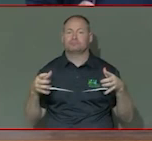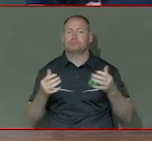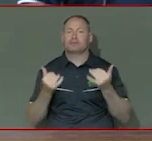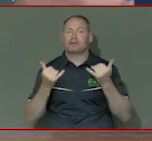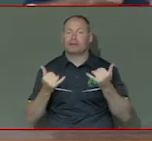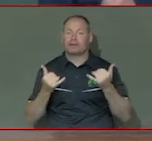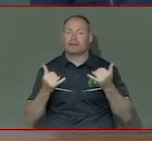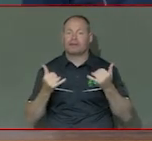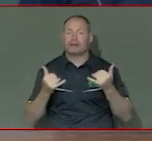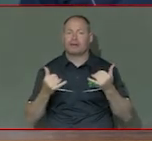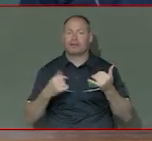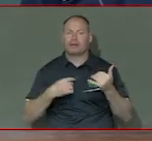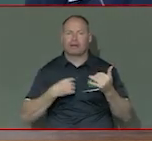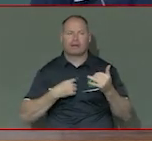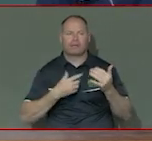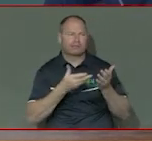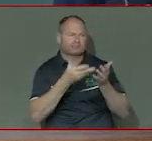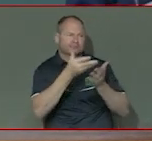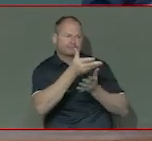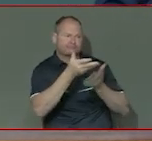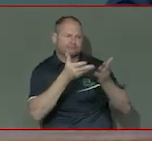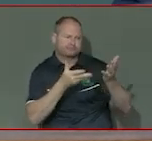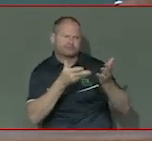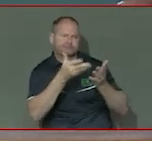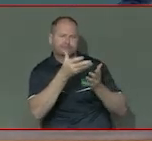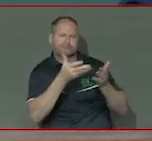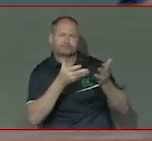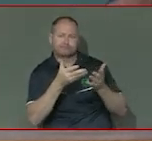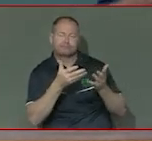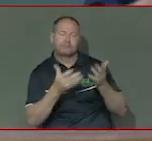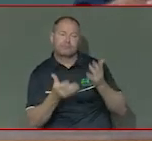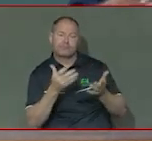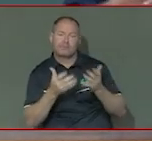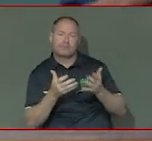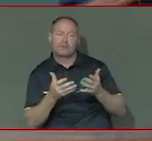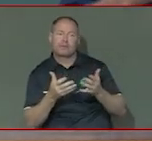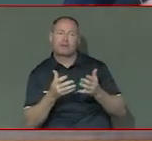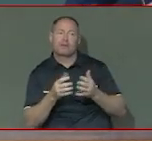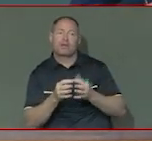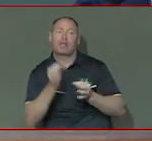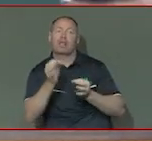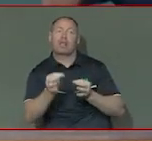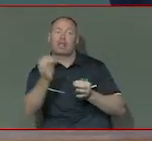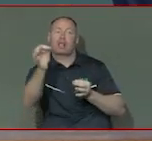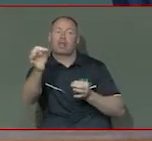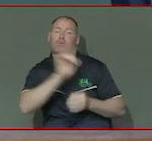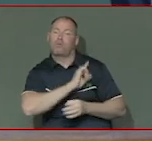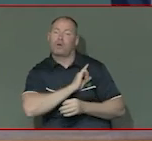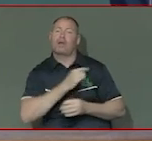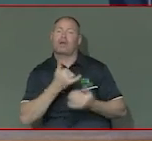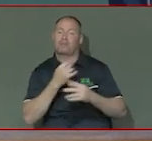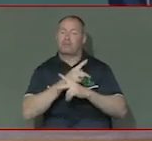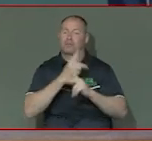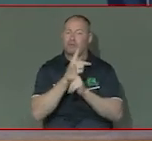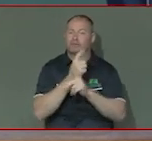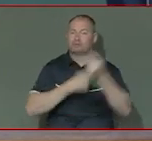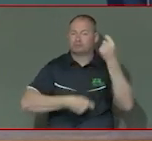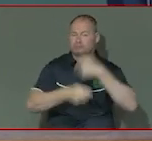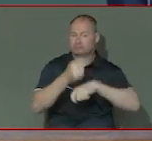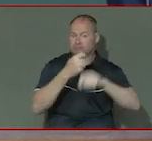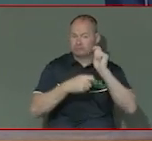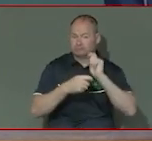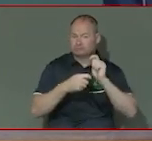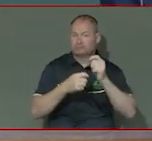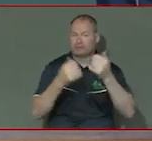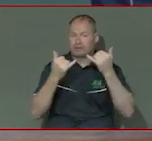will negotiate with them to take a little bit longer, because you first have to sell your stock before you can